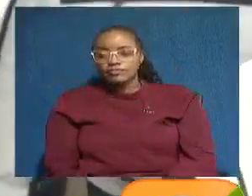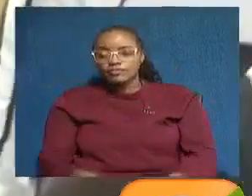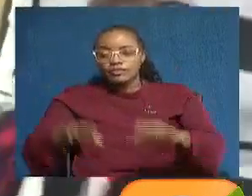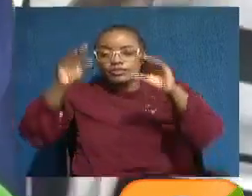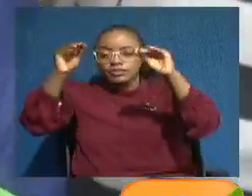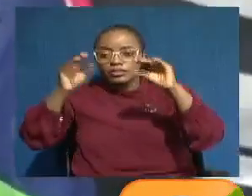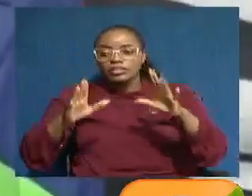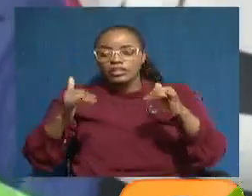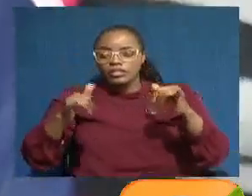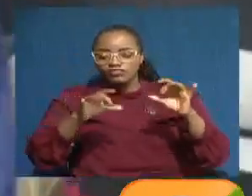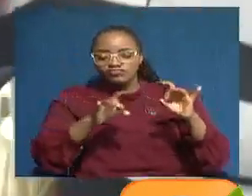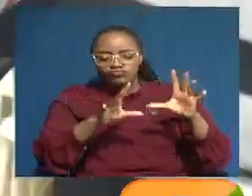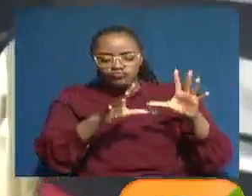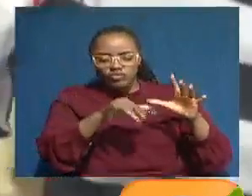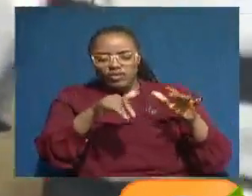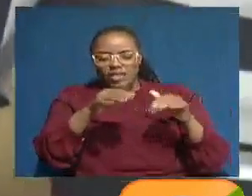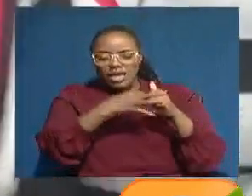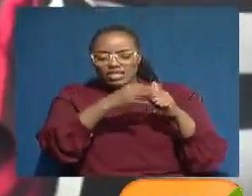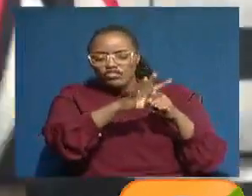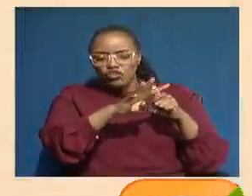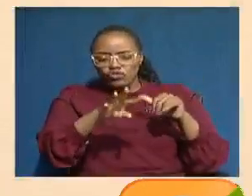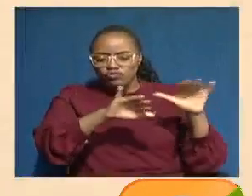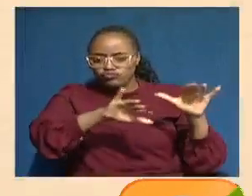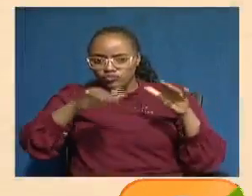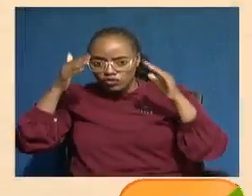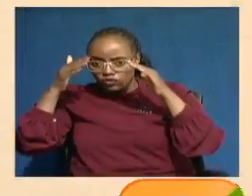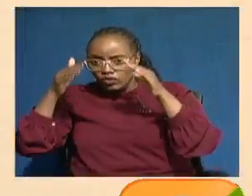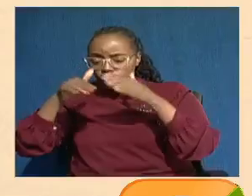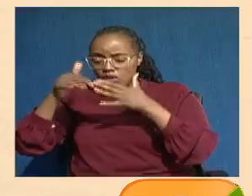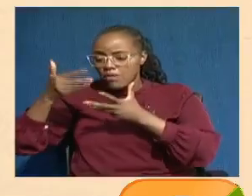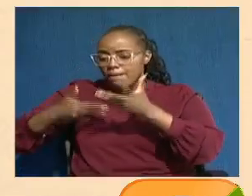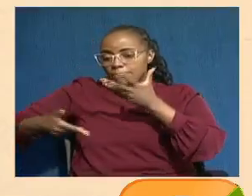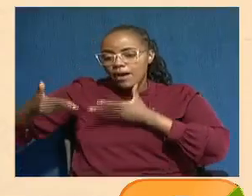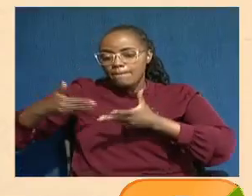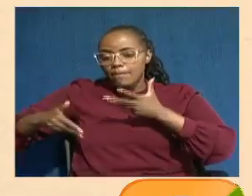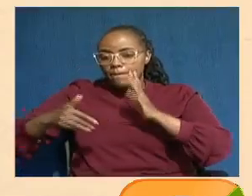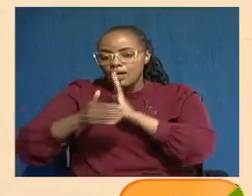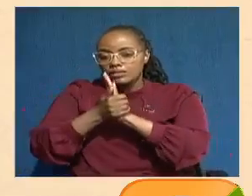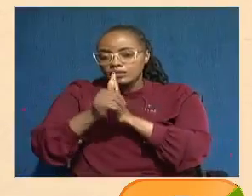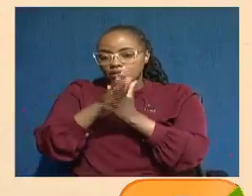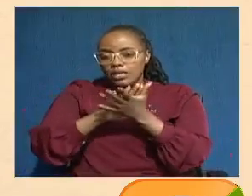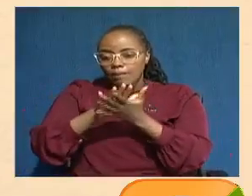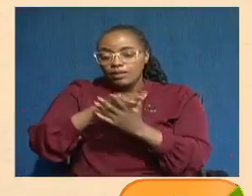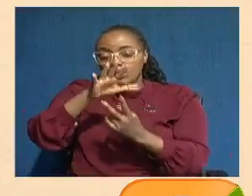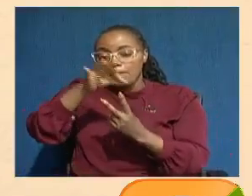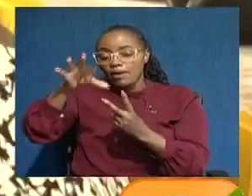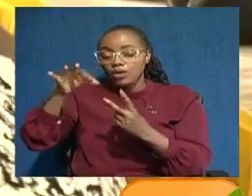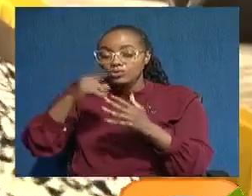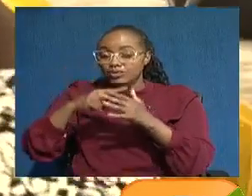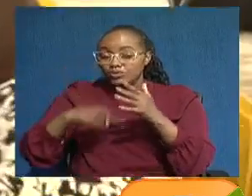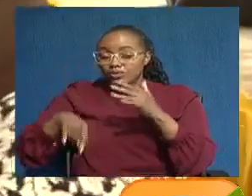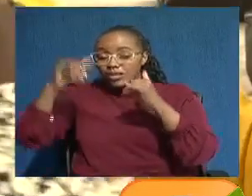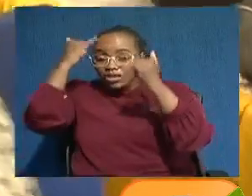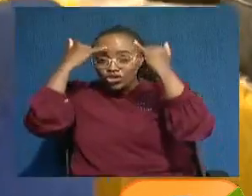Teachers are now shifting from the traditional 844 methods to a more interactive, skill-based approach that prioritizes